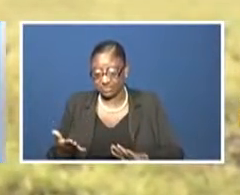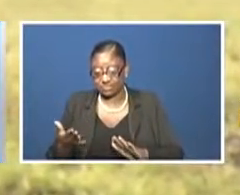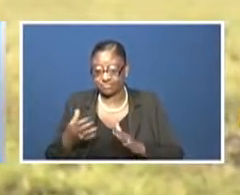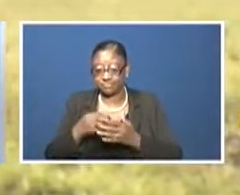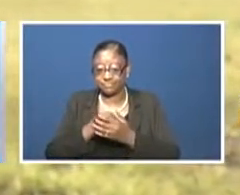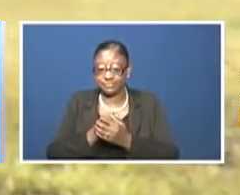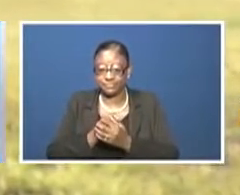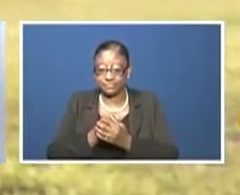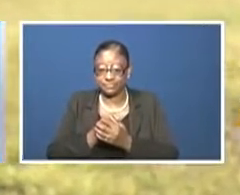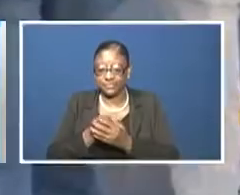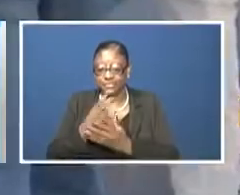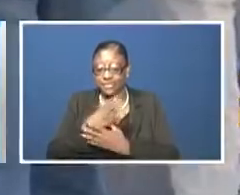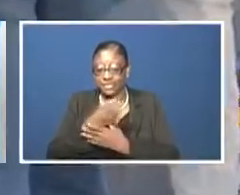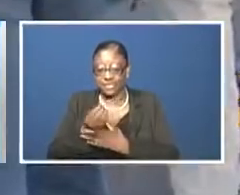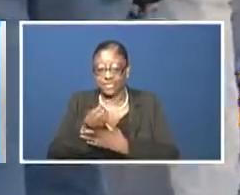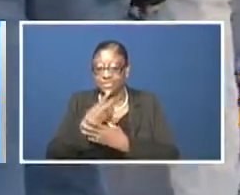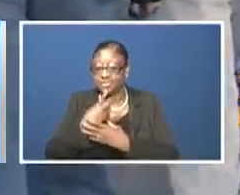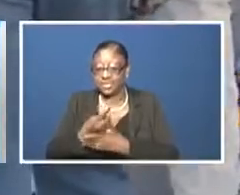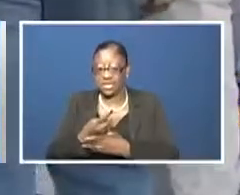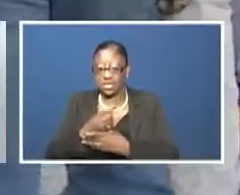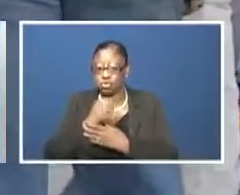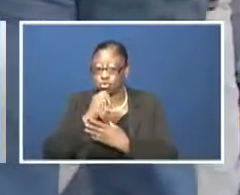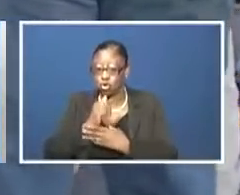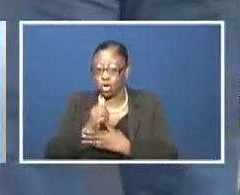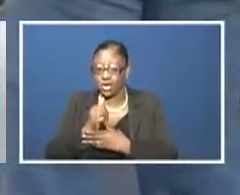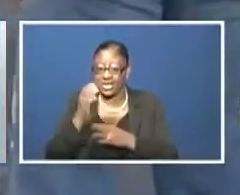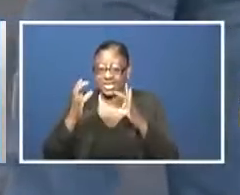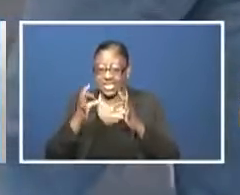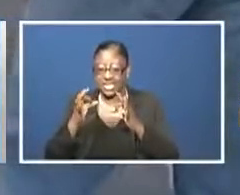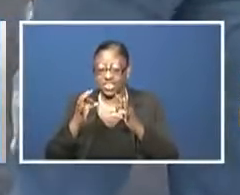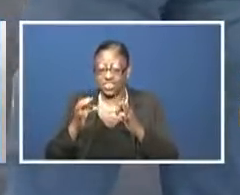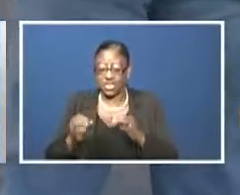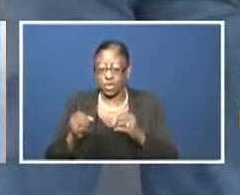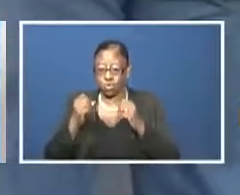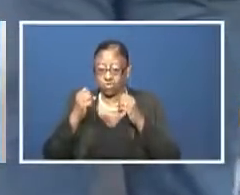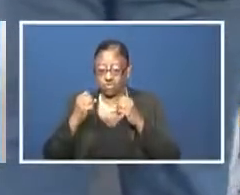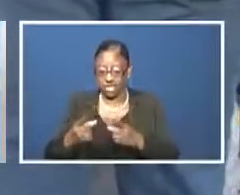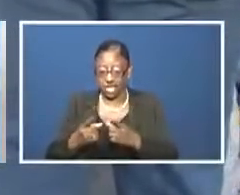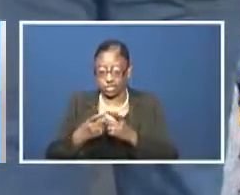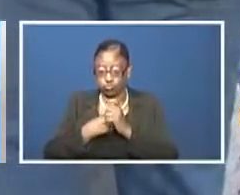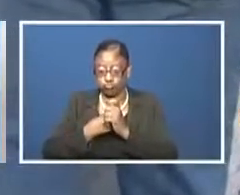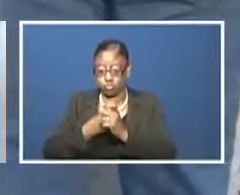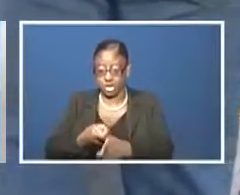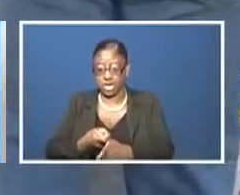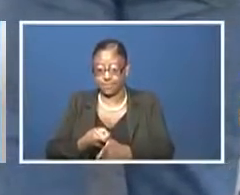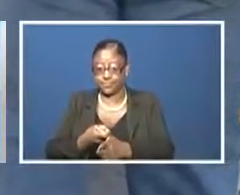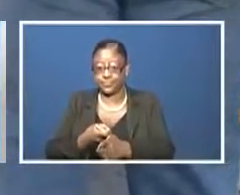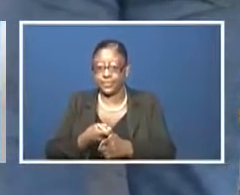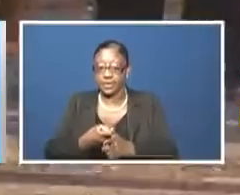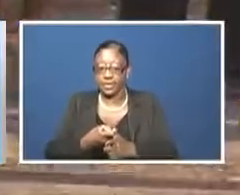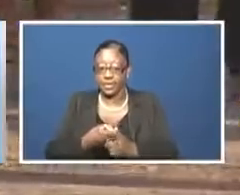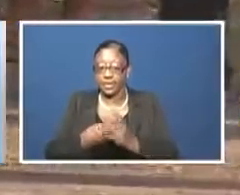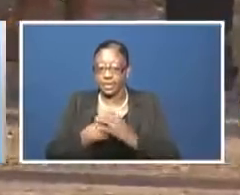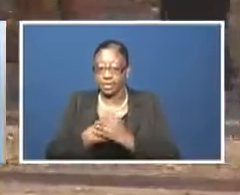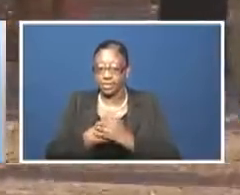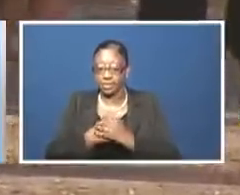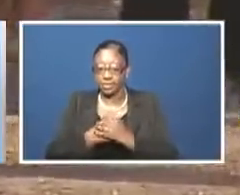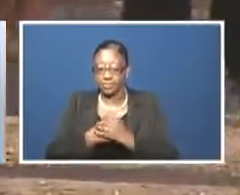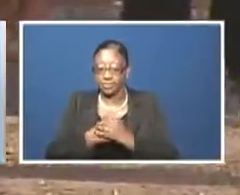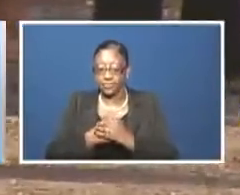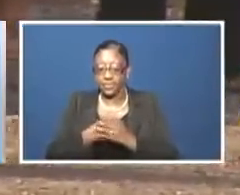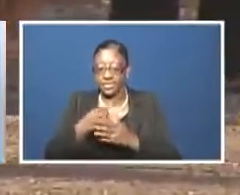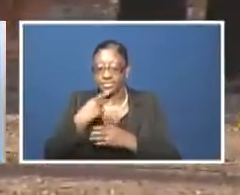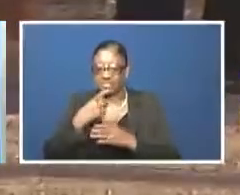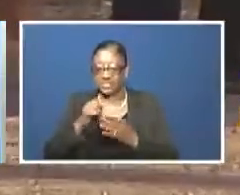injuries. We are not able to say whether speed or what factors are involved in this collision. The